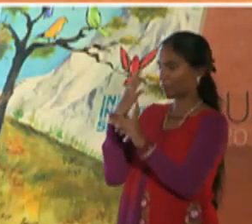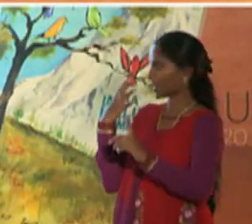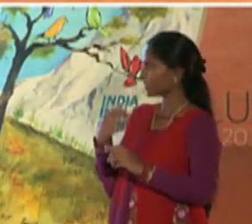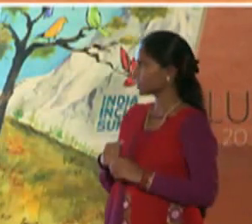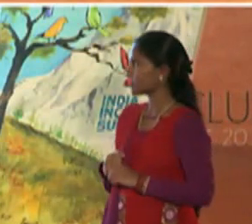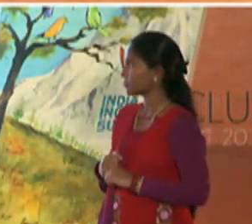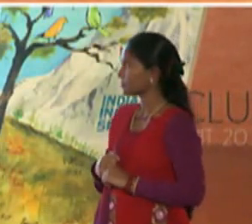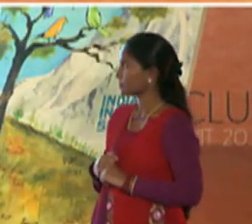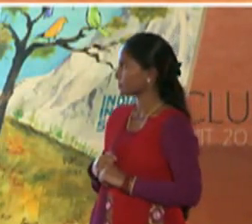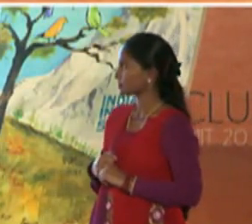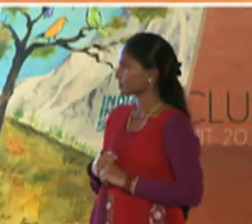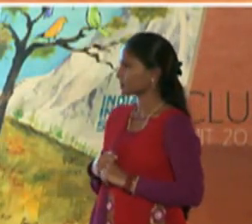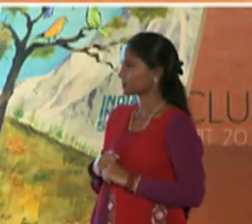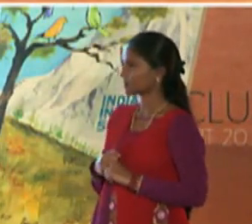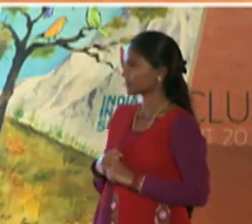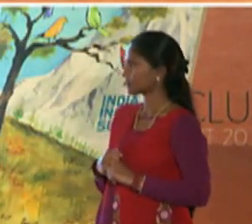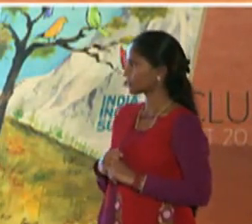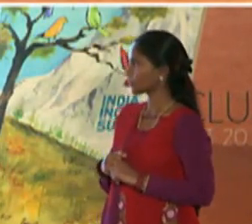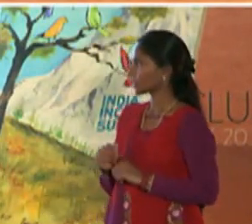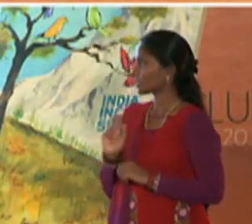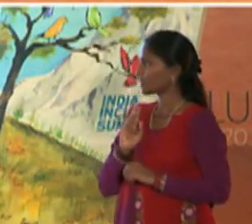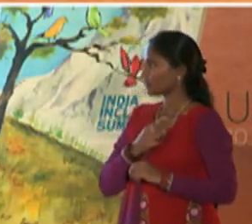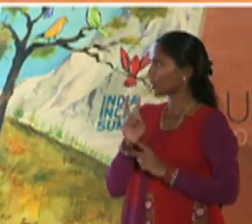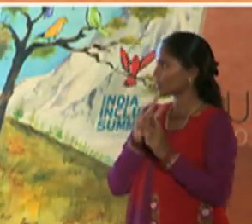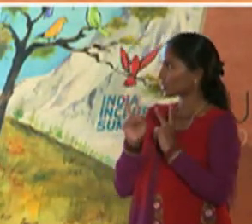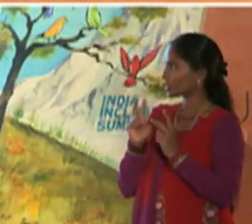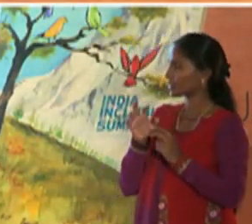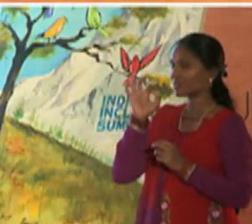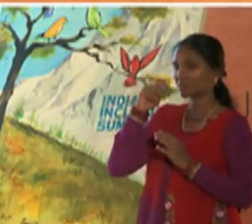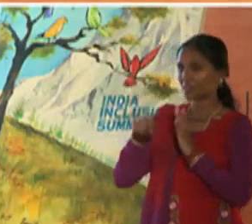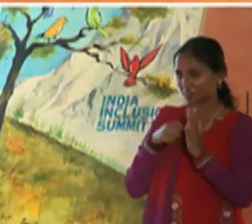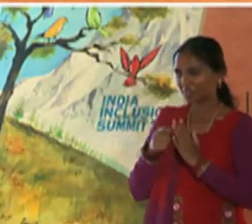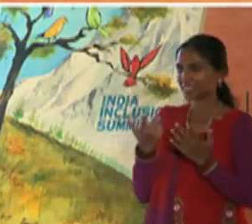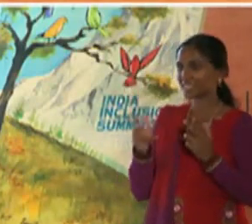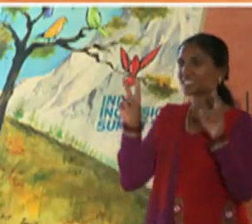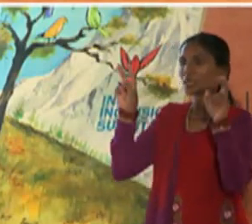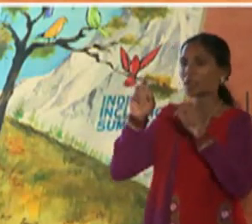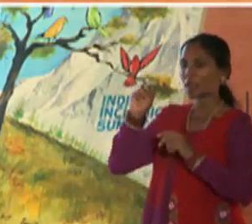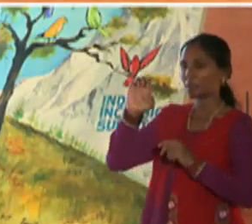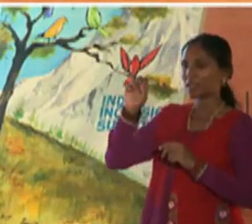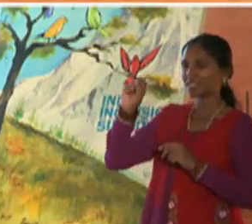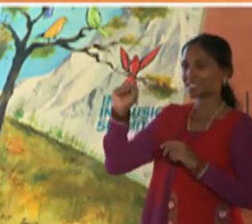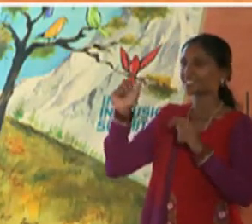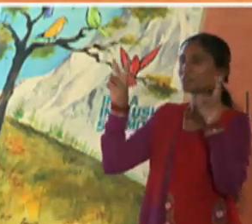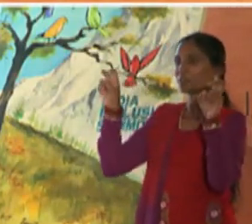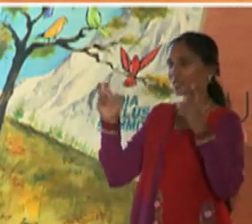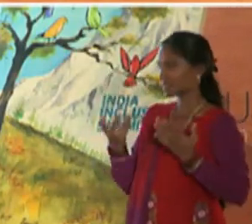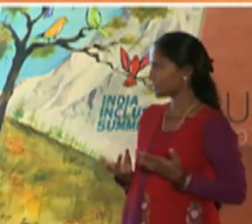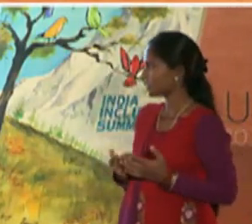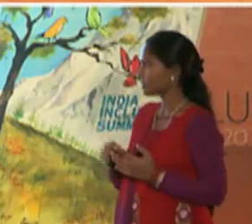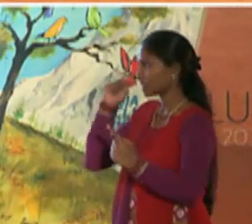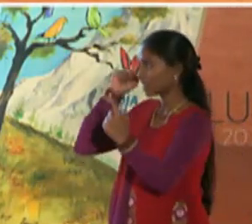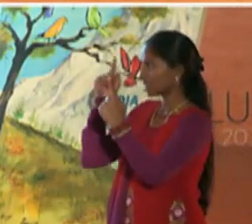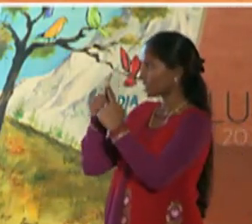for an entertaining film, not just a documentary, because they think films with messages have to be documentaries. So our main aim is to